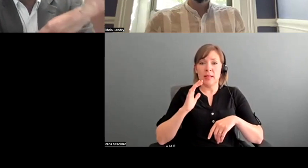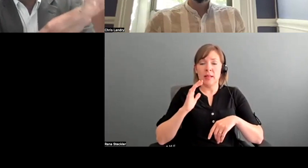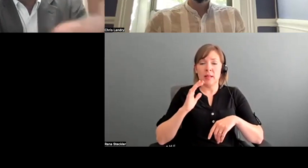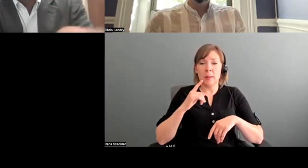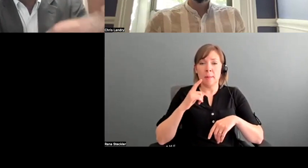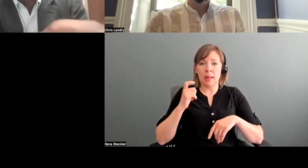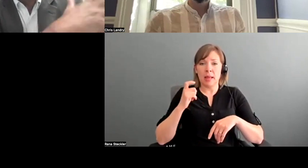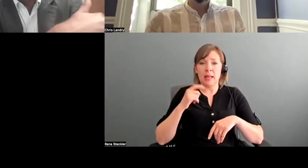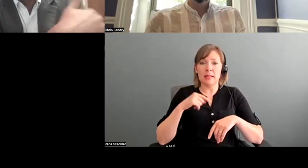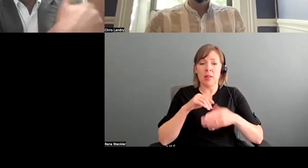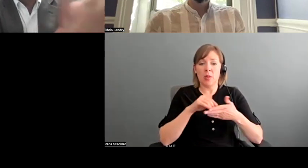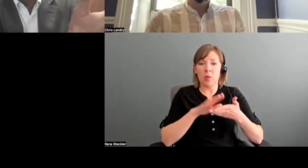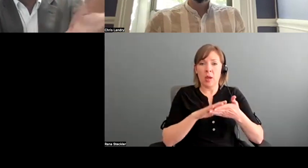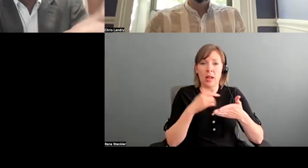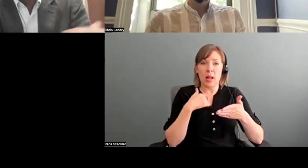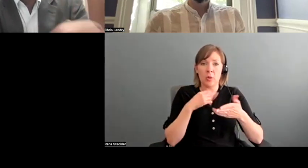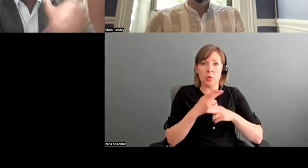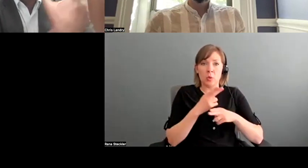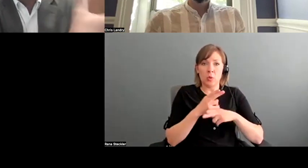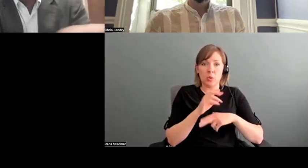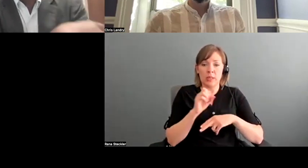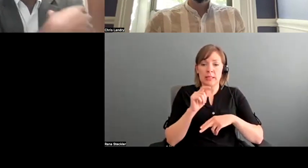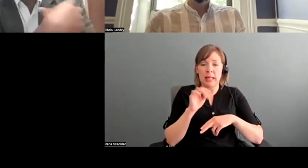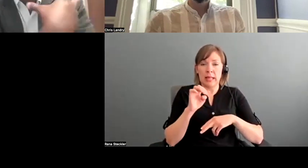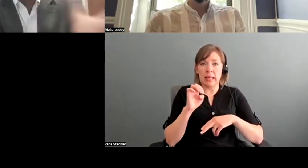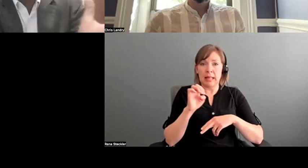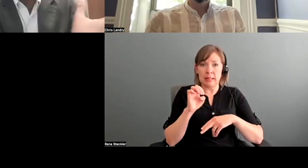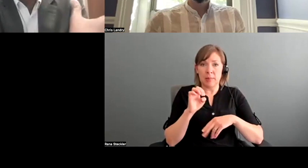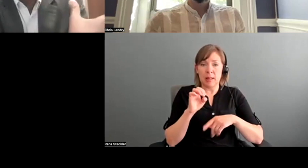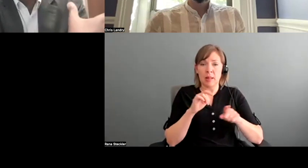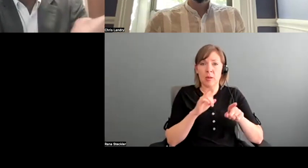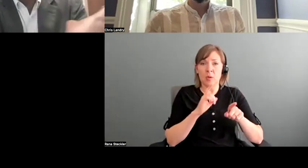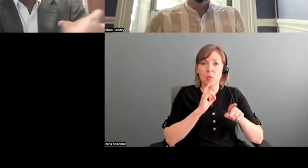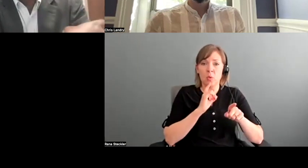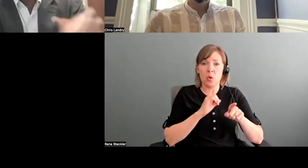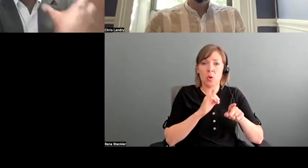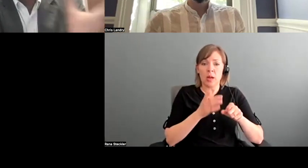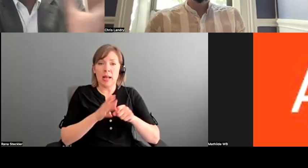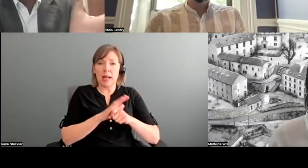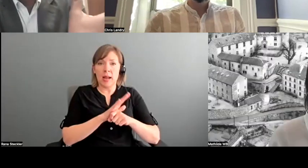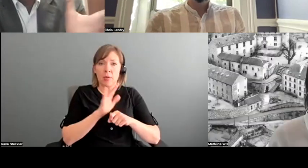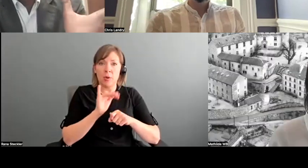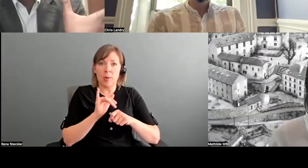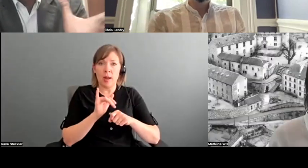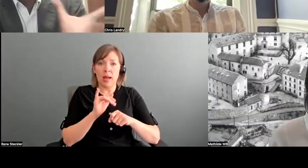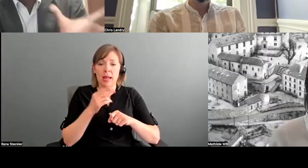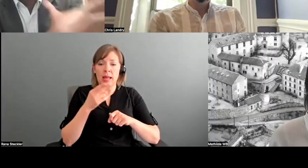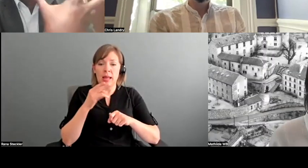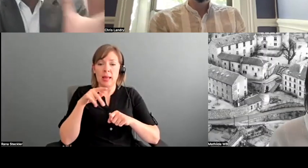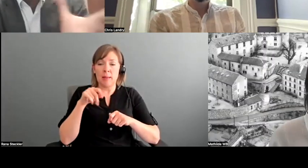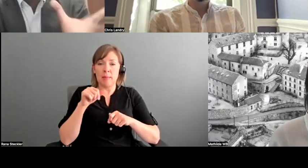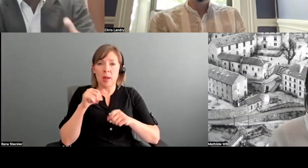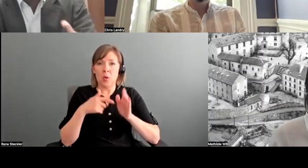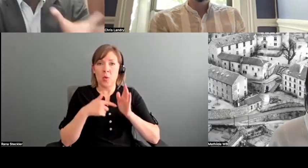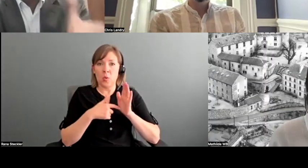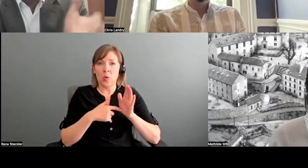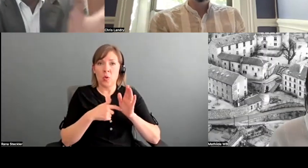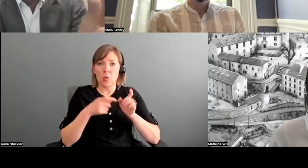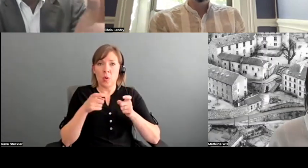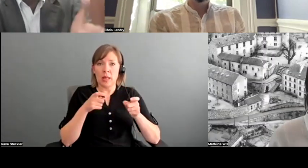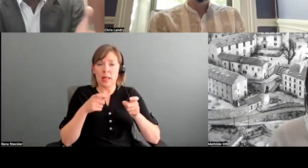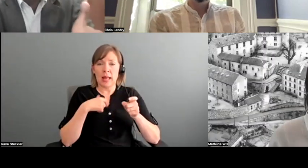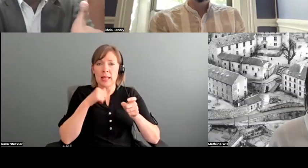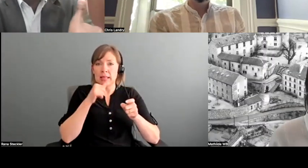Because the records that I was using at St. Elizabeth's were covered by HIPAA regulations, I actually did not look